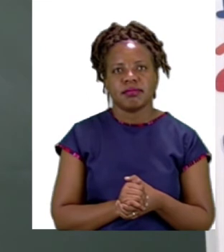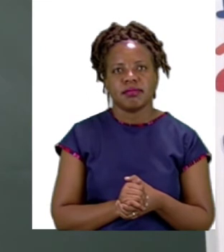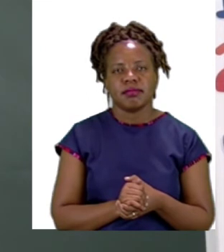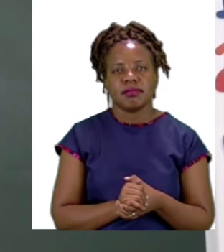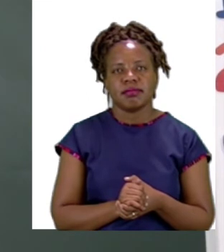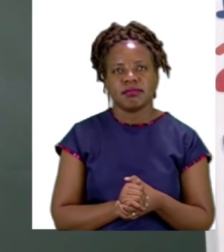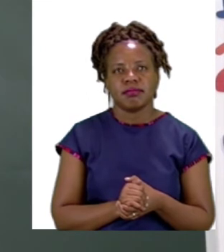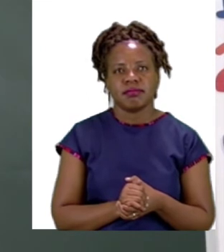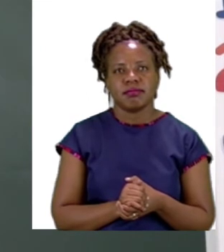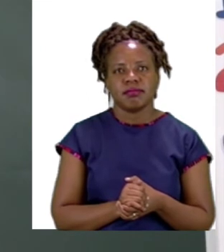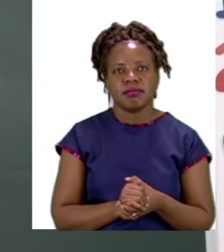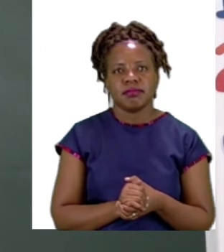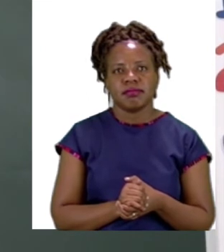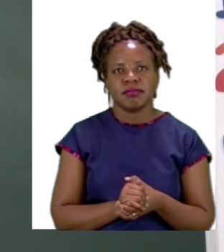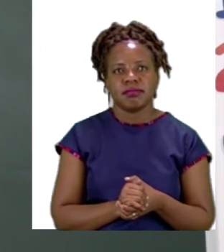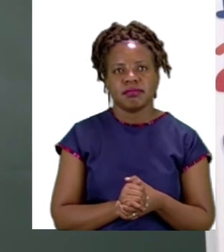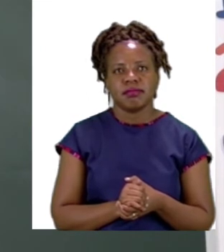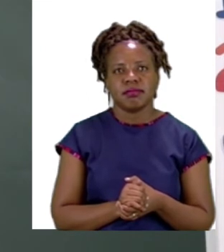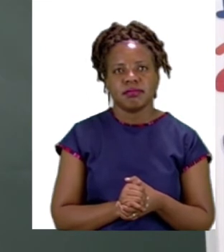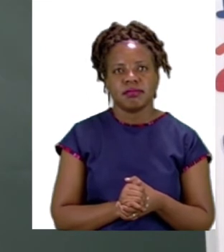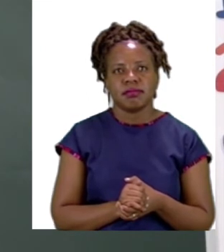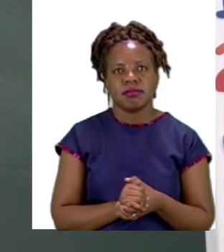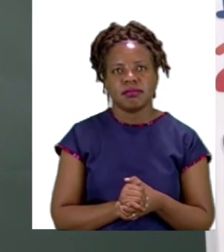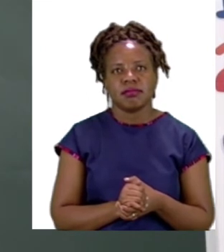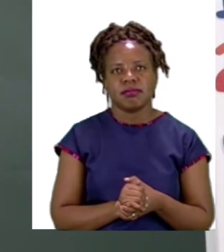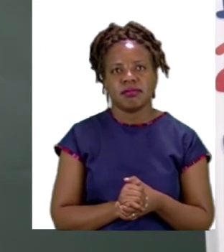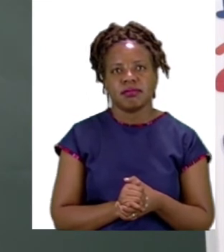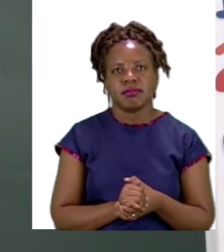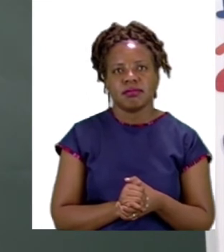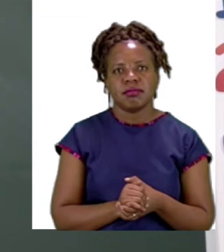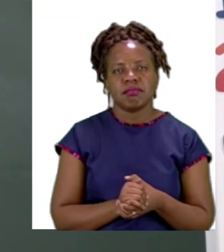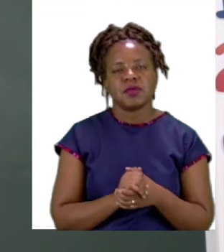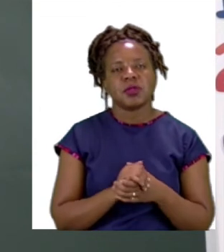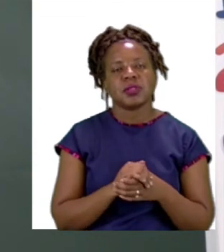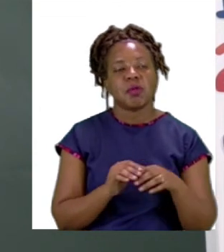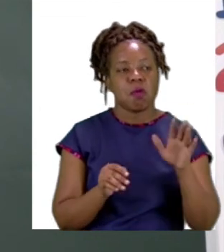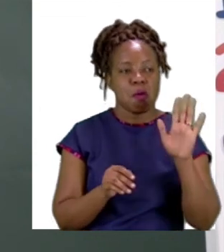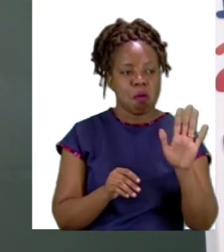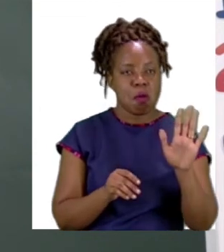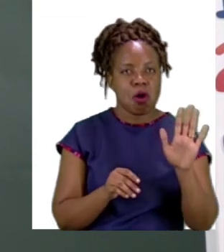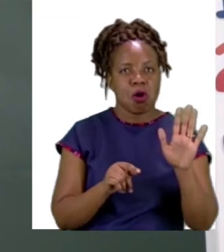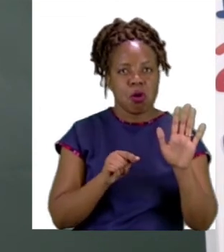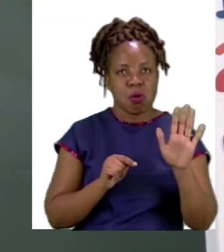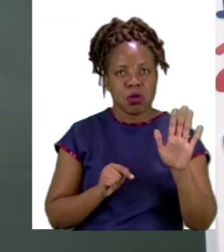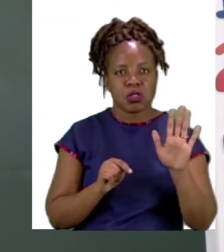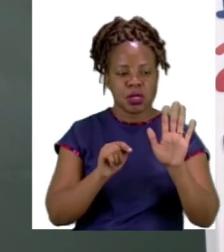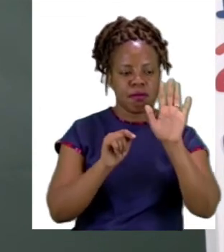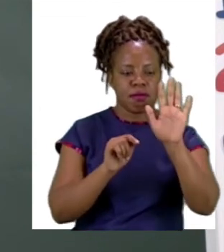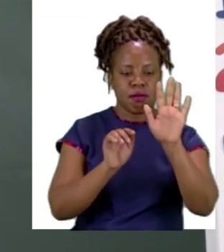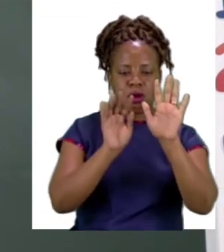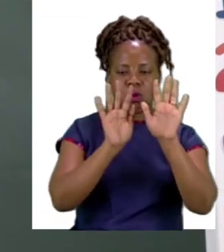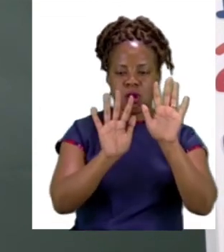if I'm done with this hand, I push the counter towards me. And that way we'll be done when we